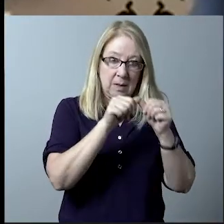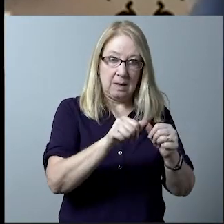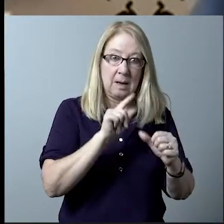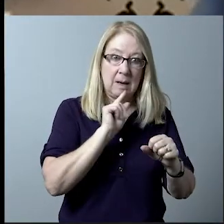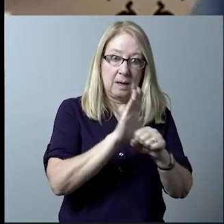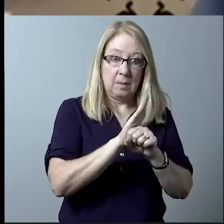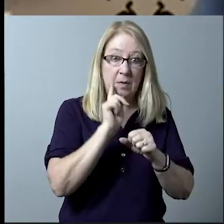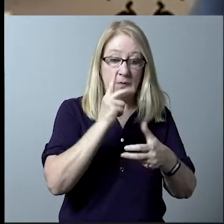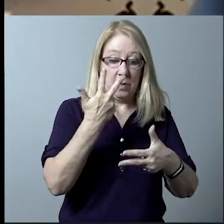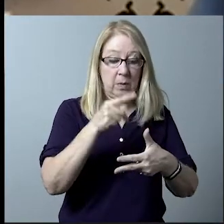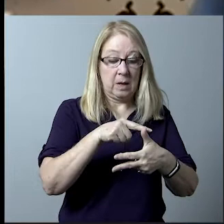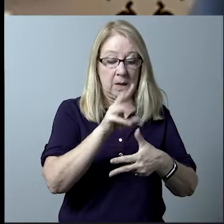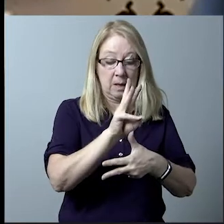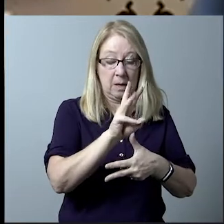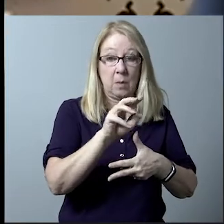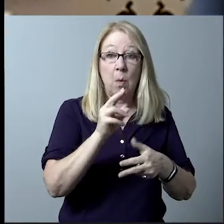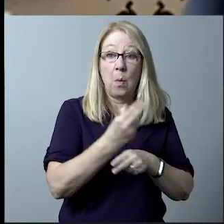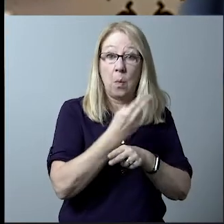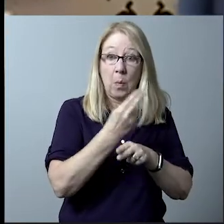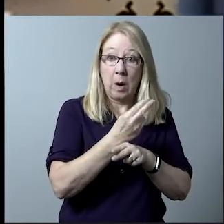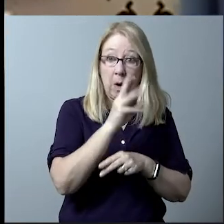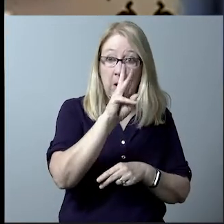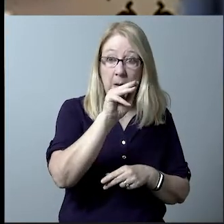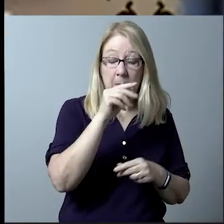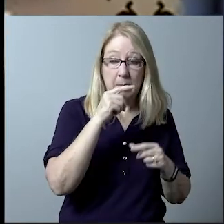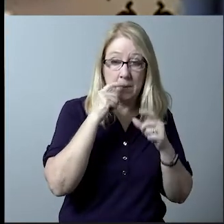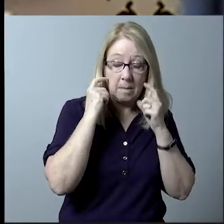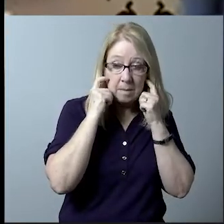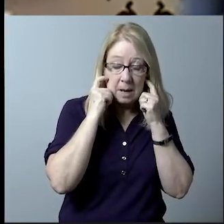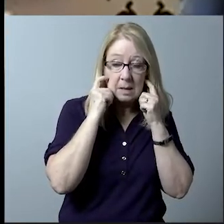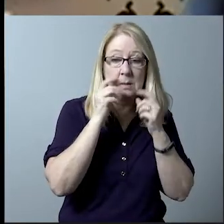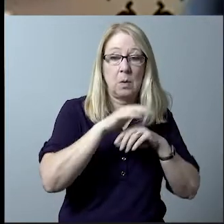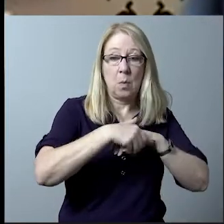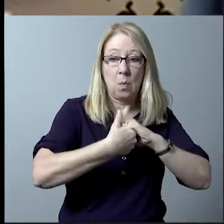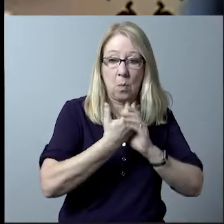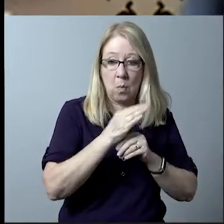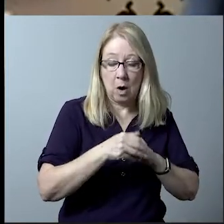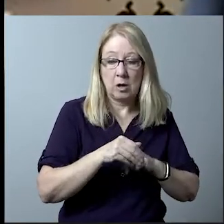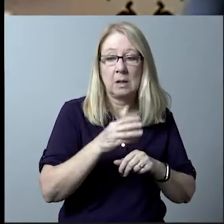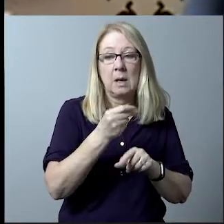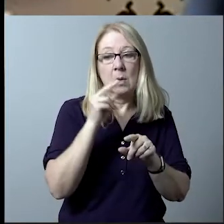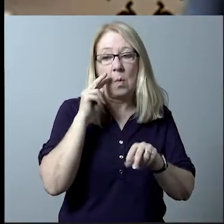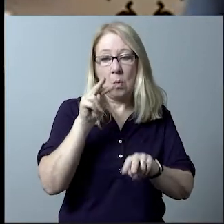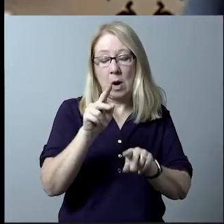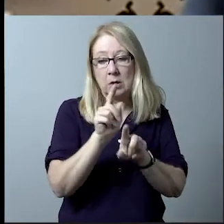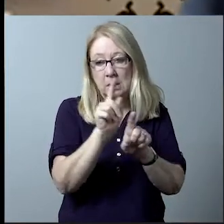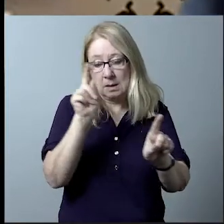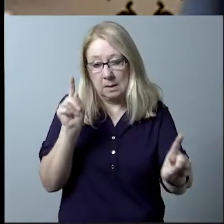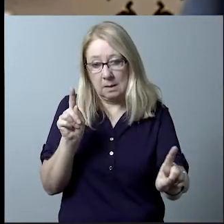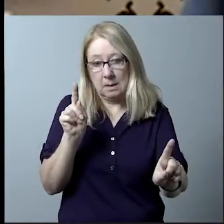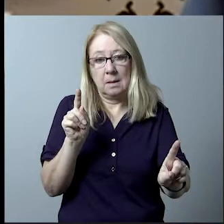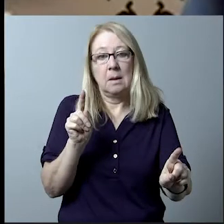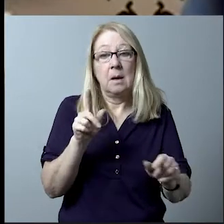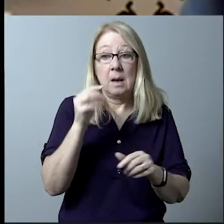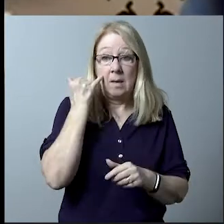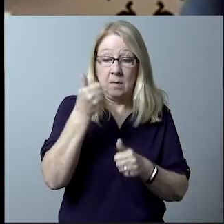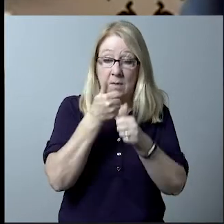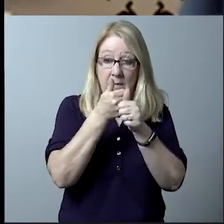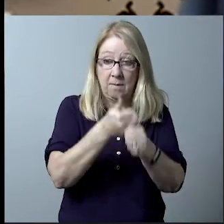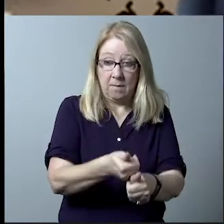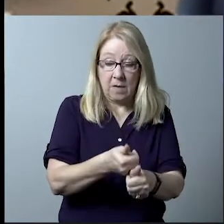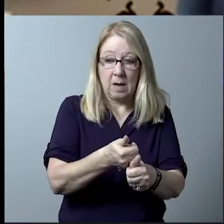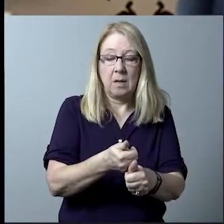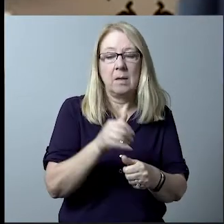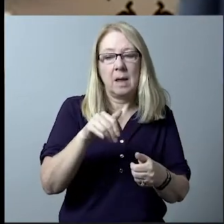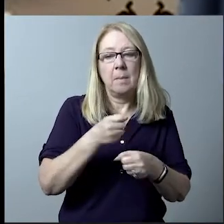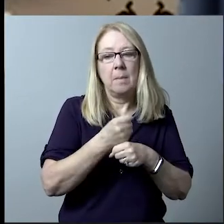community to stay committed to the 3 W's. Wear your mask, wash your hands, and watch your distance. Your commitment to following public